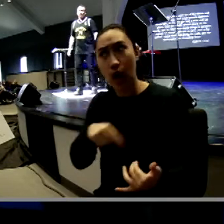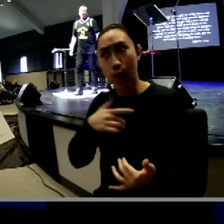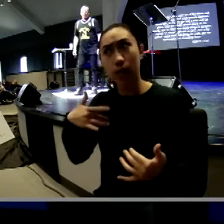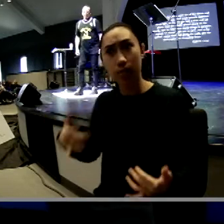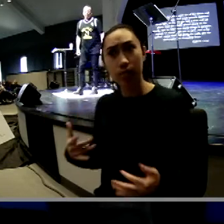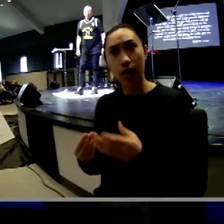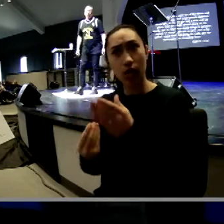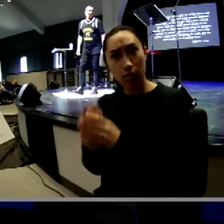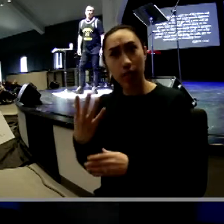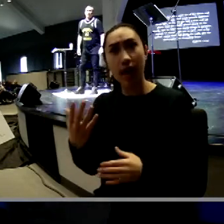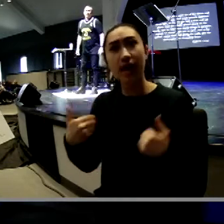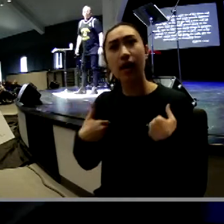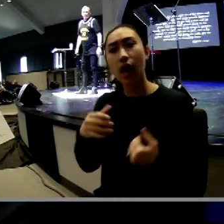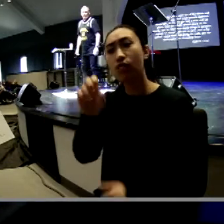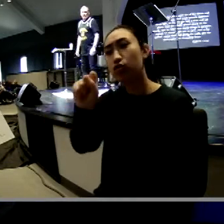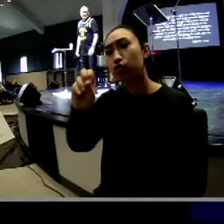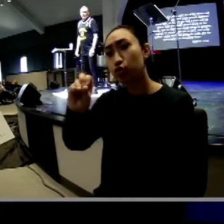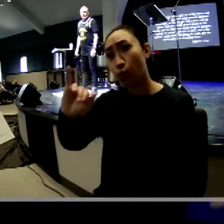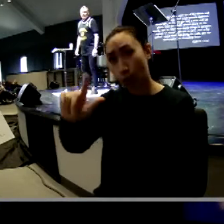out? No.